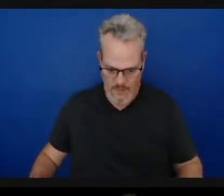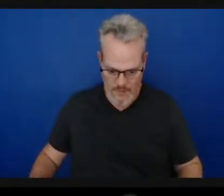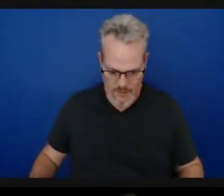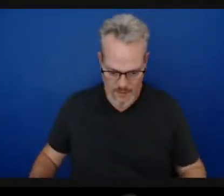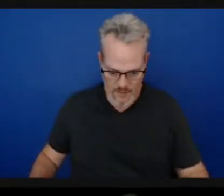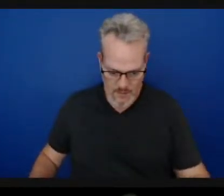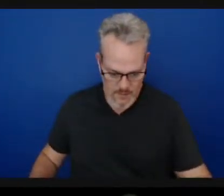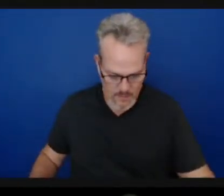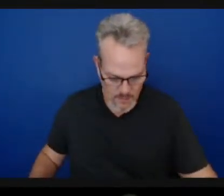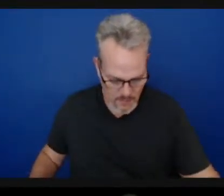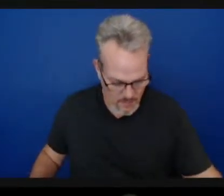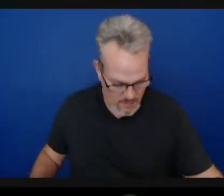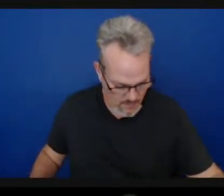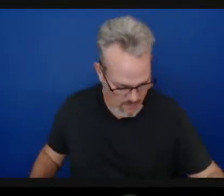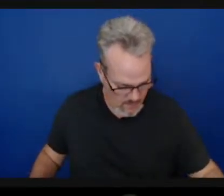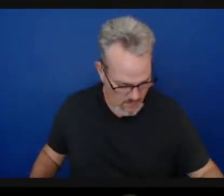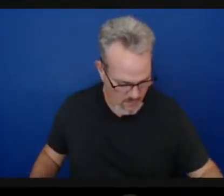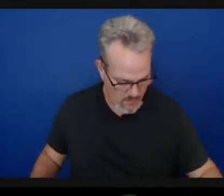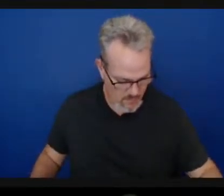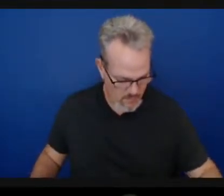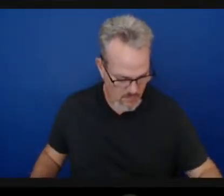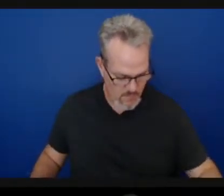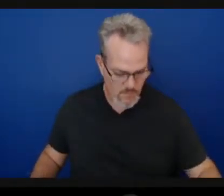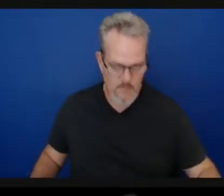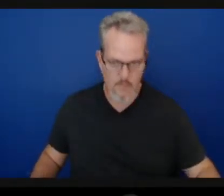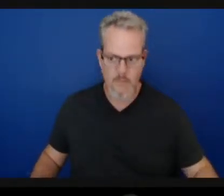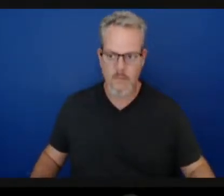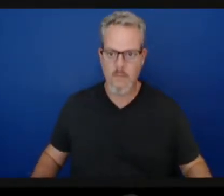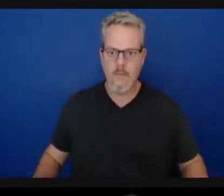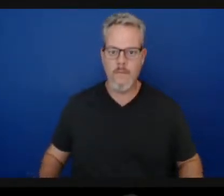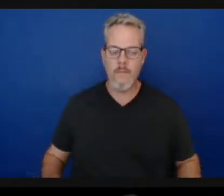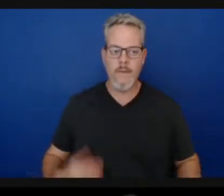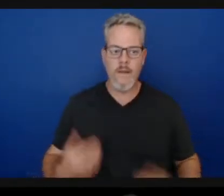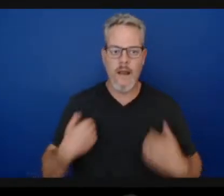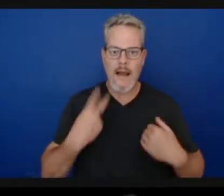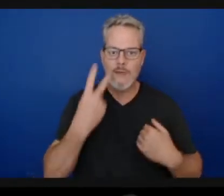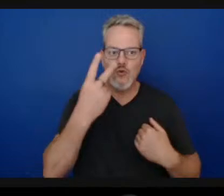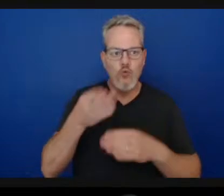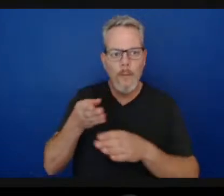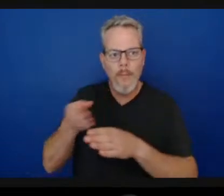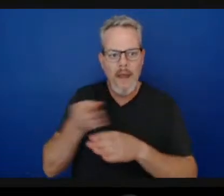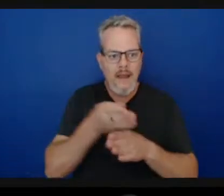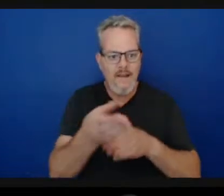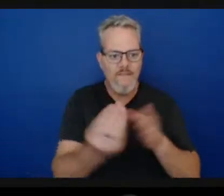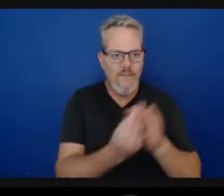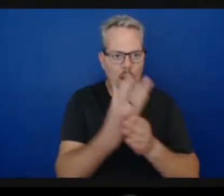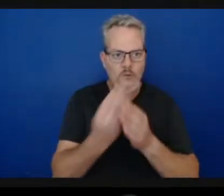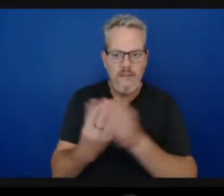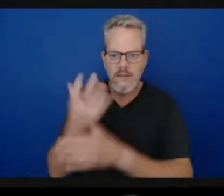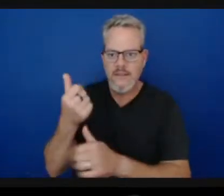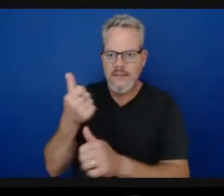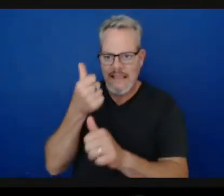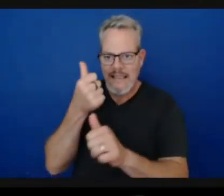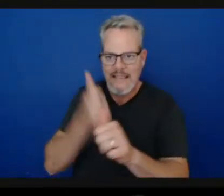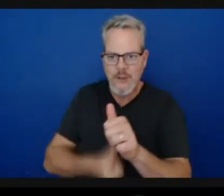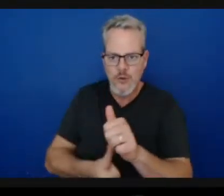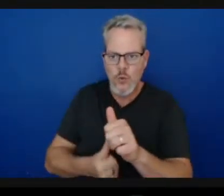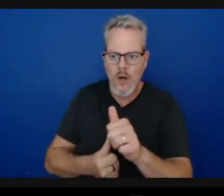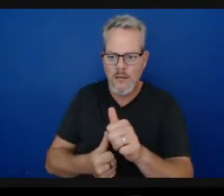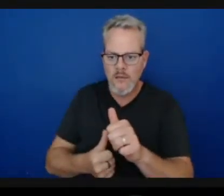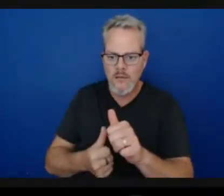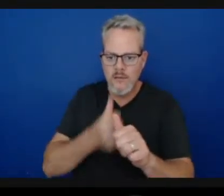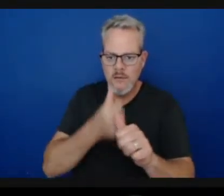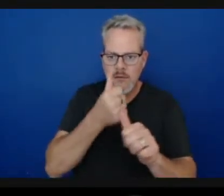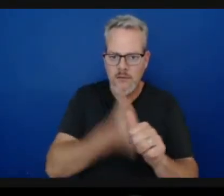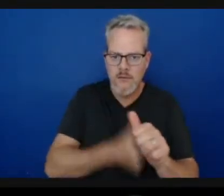The Kudo flow had 2 main fountains, each one shooting somewhere in